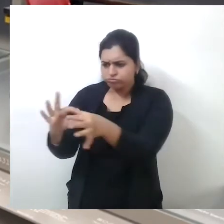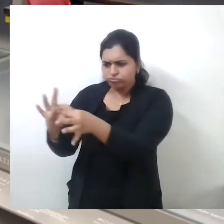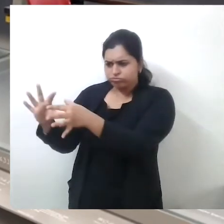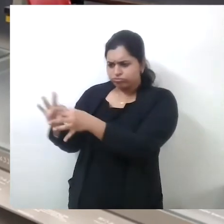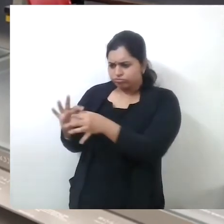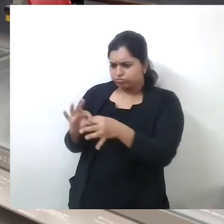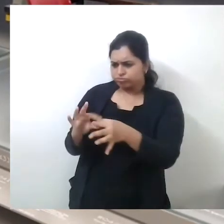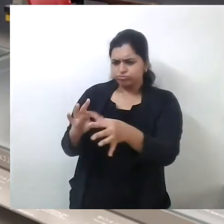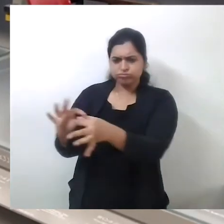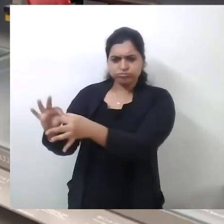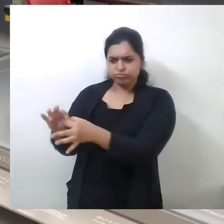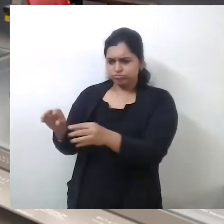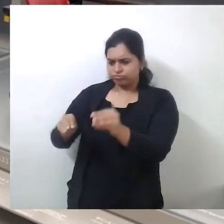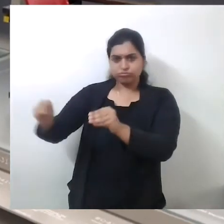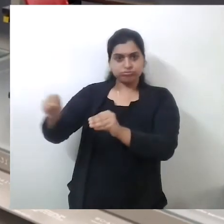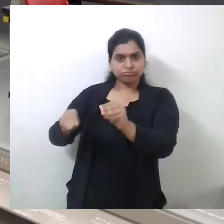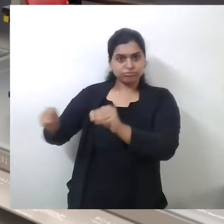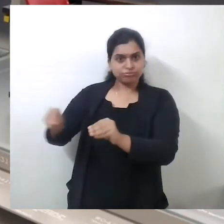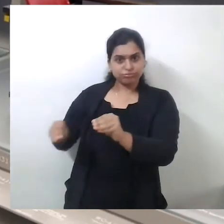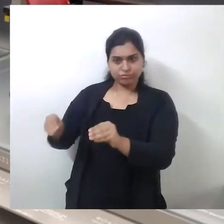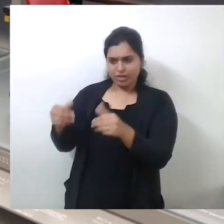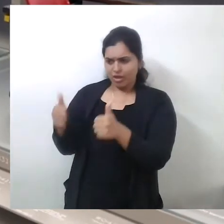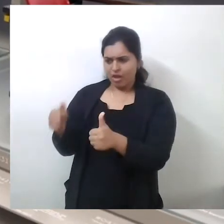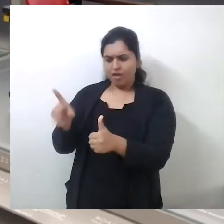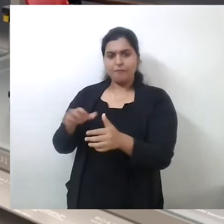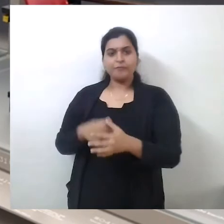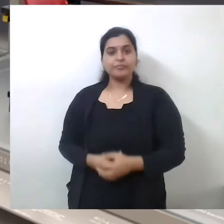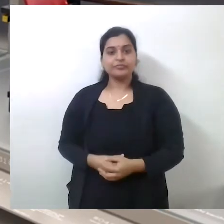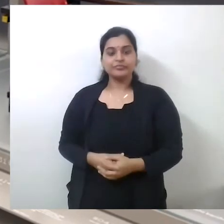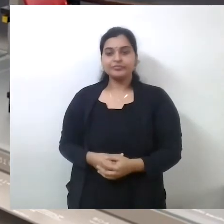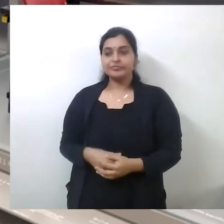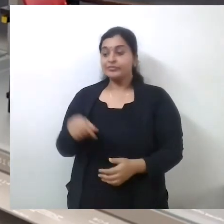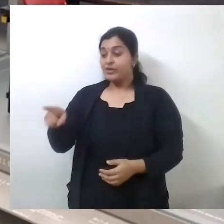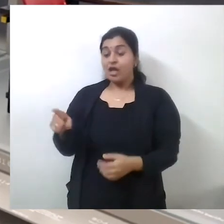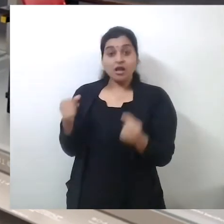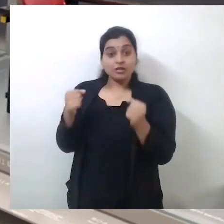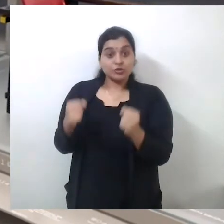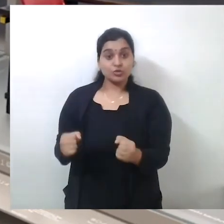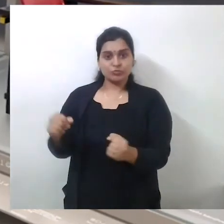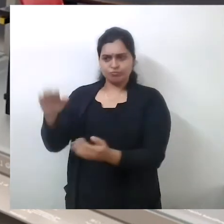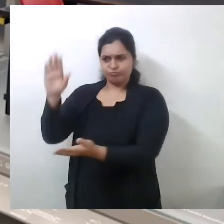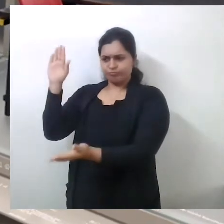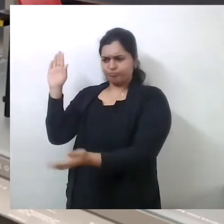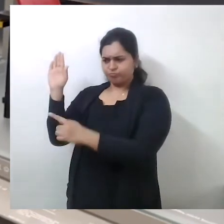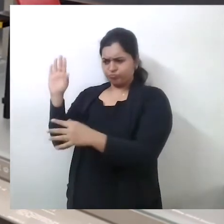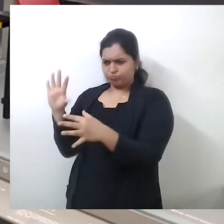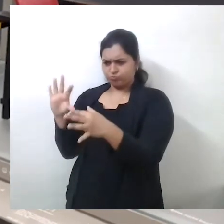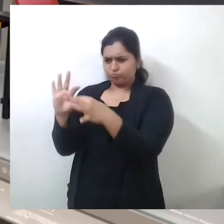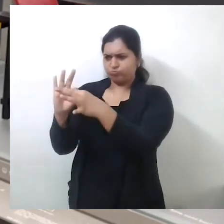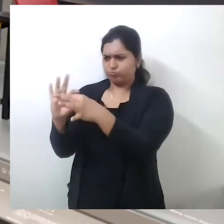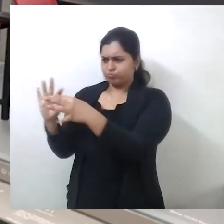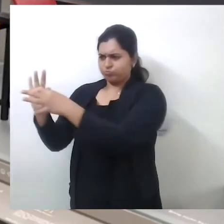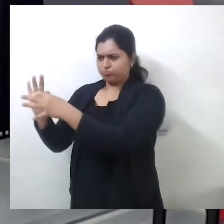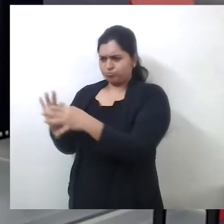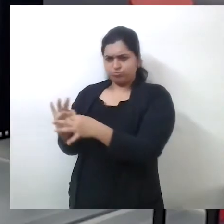it almost has the appearance of an axonometric. The slats look like vectors in space that could protrude